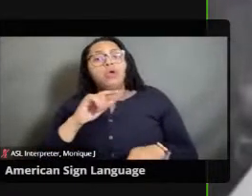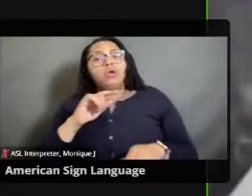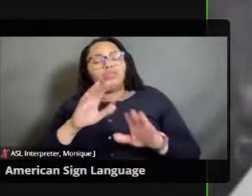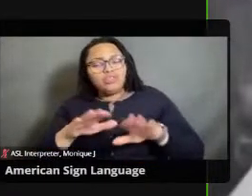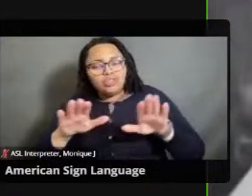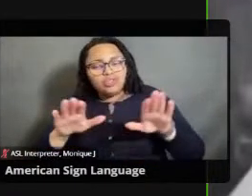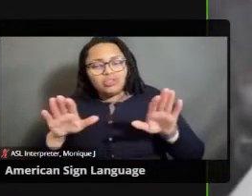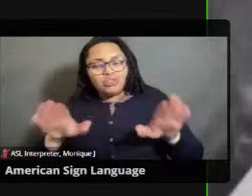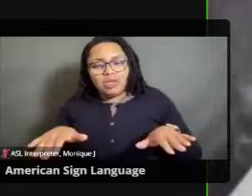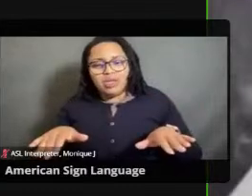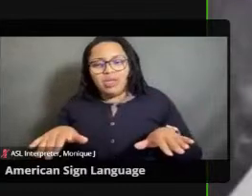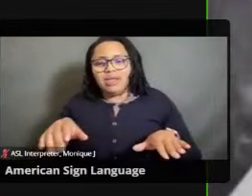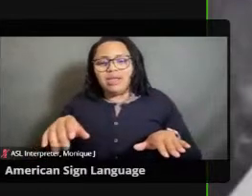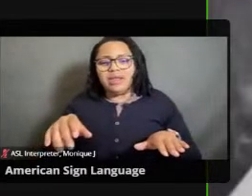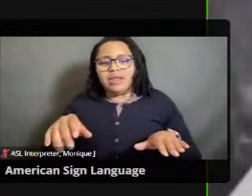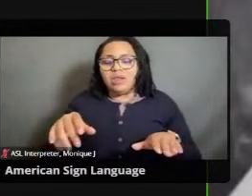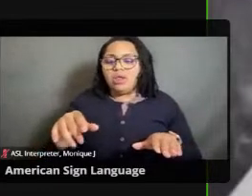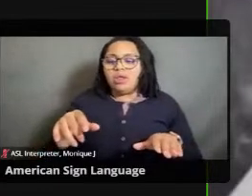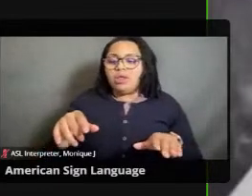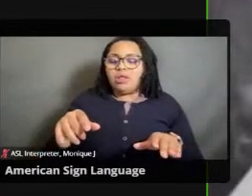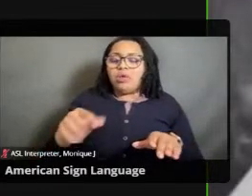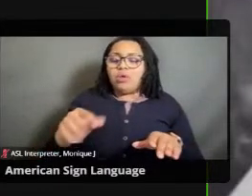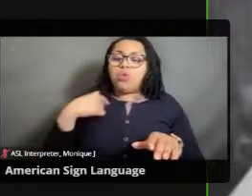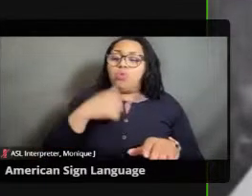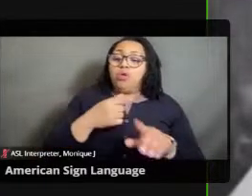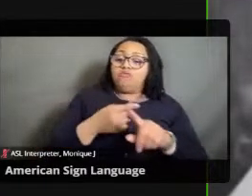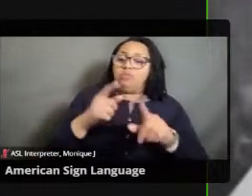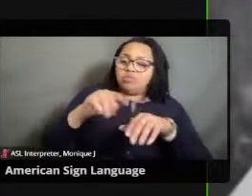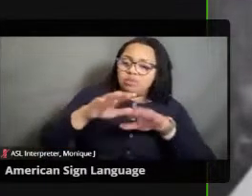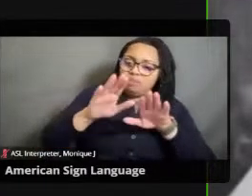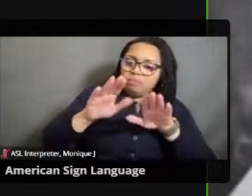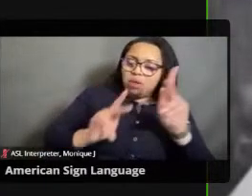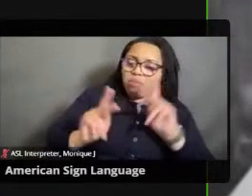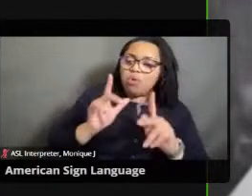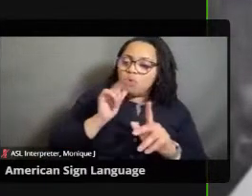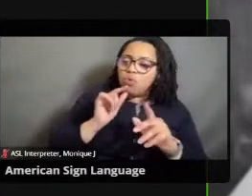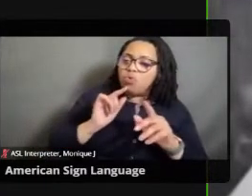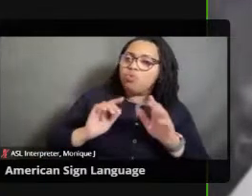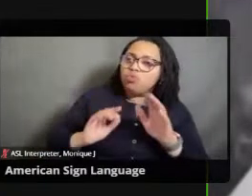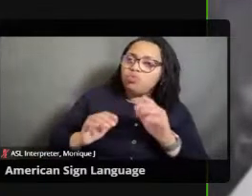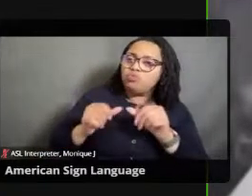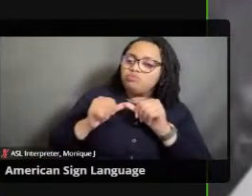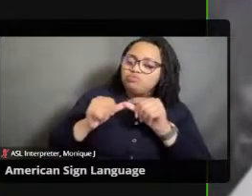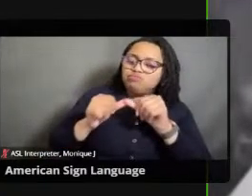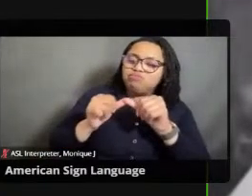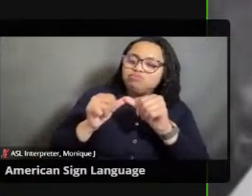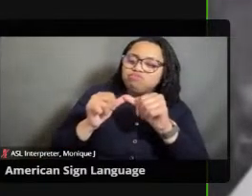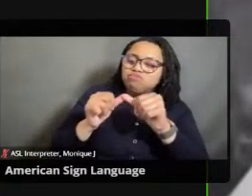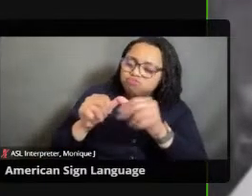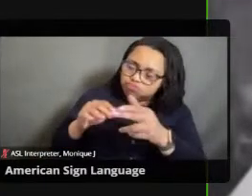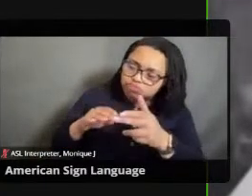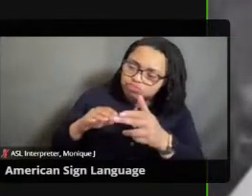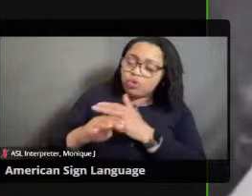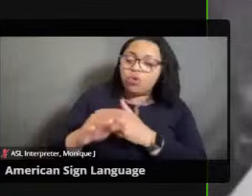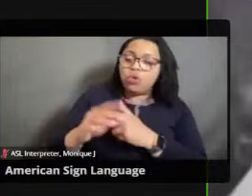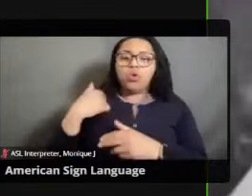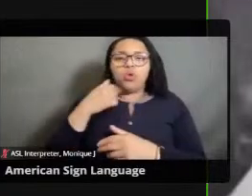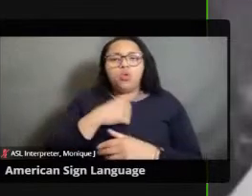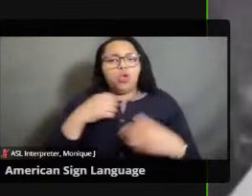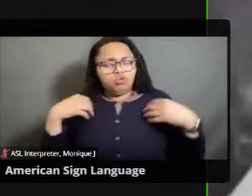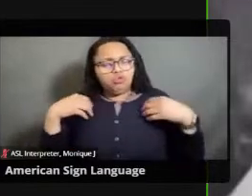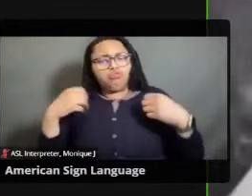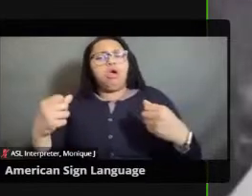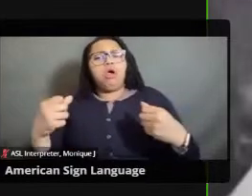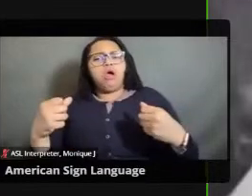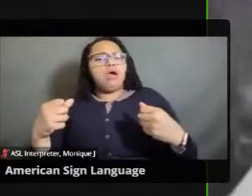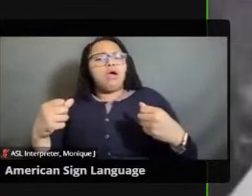children of the ones who persevered. We are fearless, we are strong, and we're ready